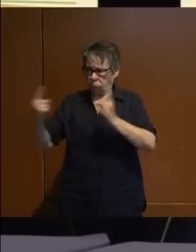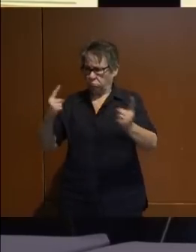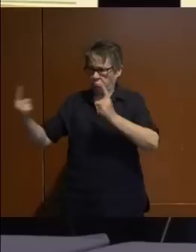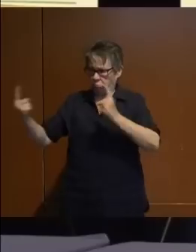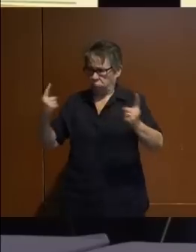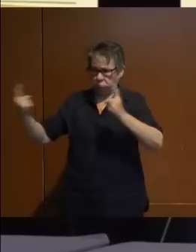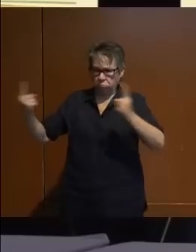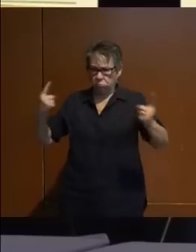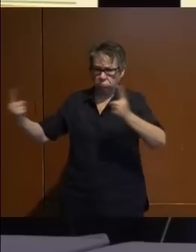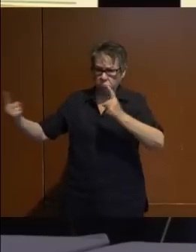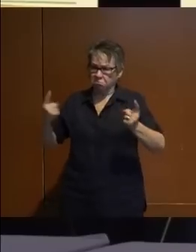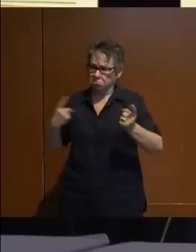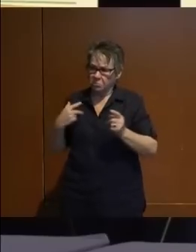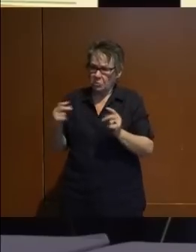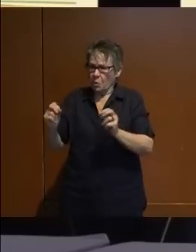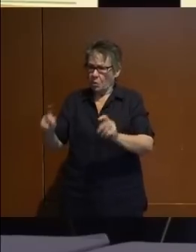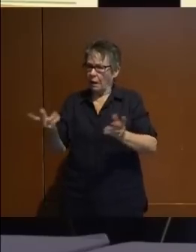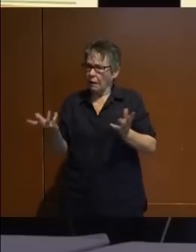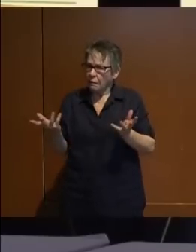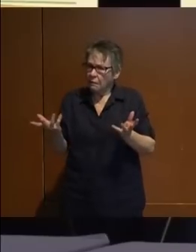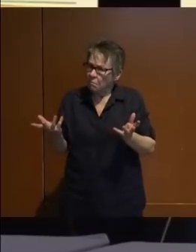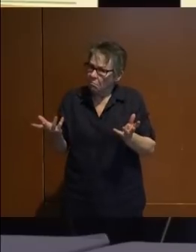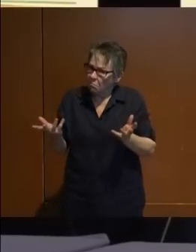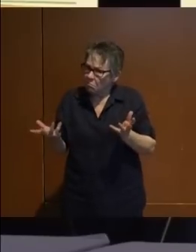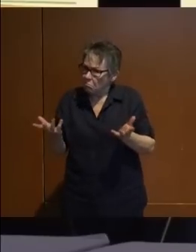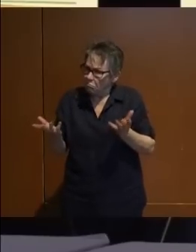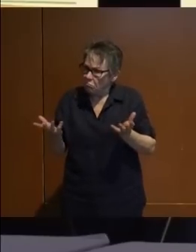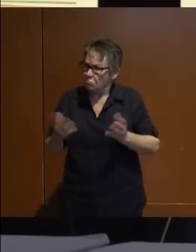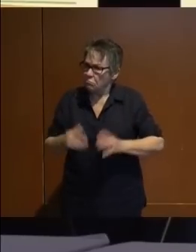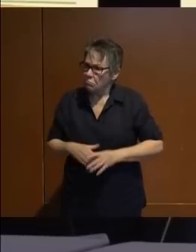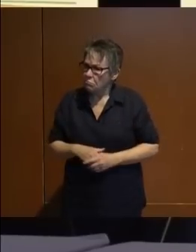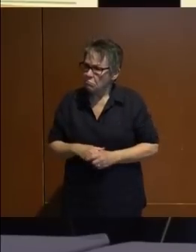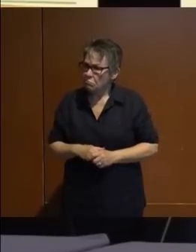considering the compliance that we're assuming right now.